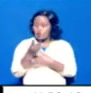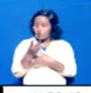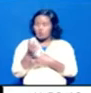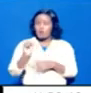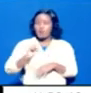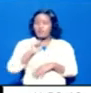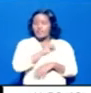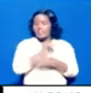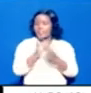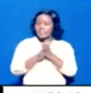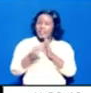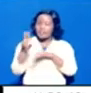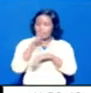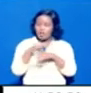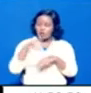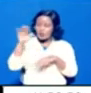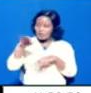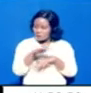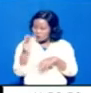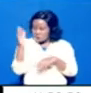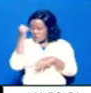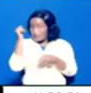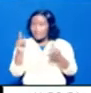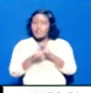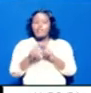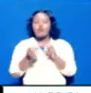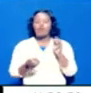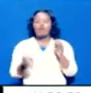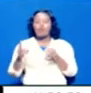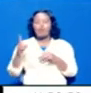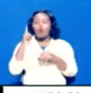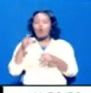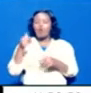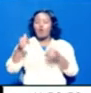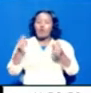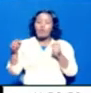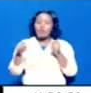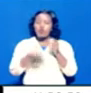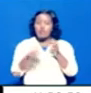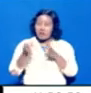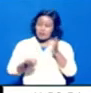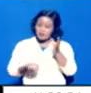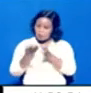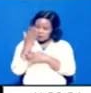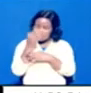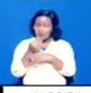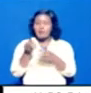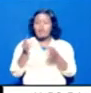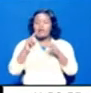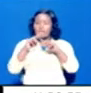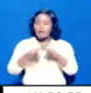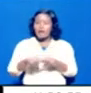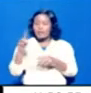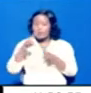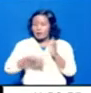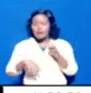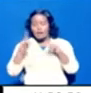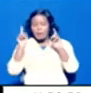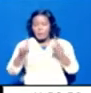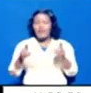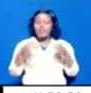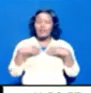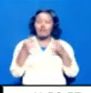formulating now, they are laws that demand that there must be evidence of consultation. And